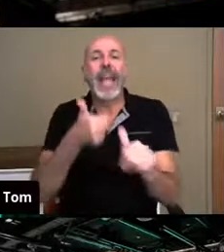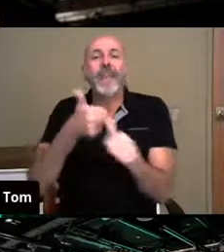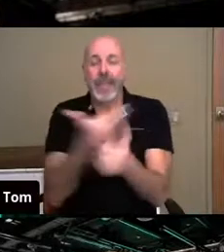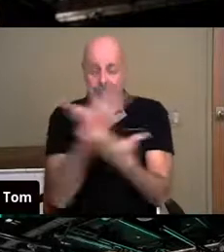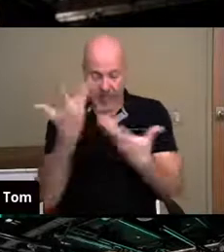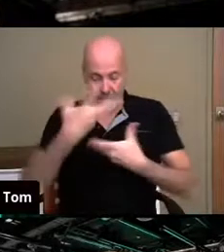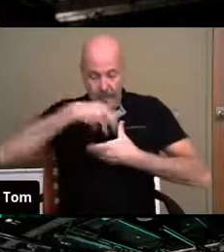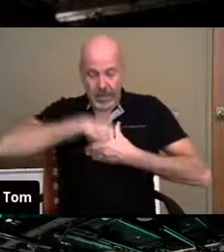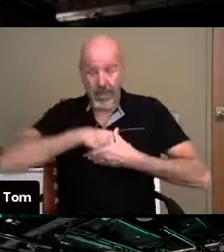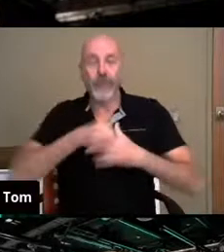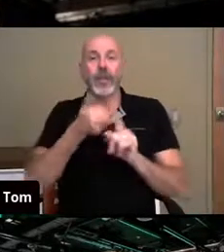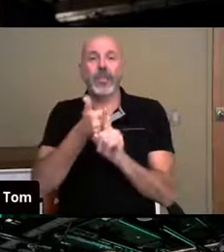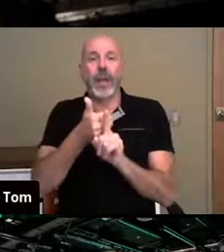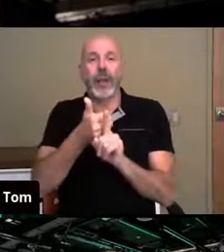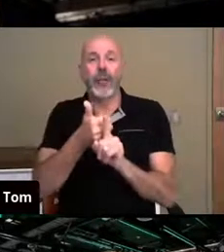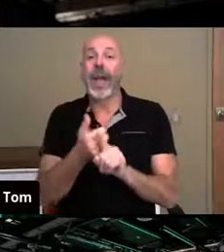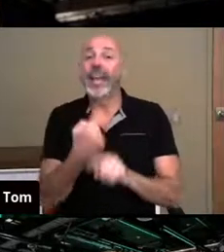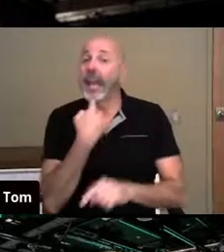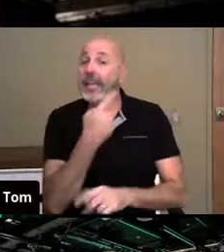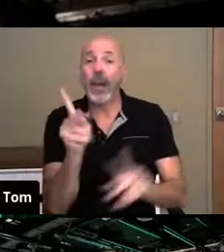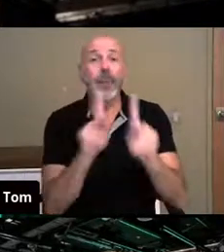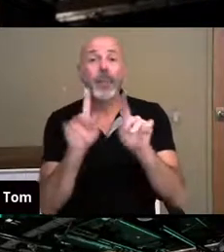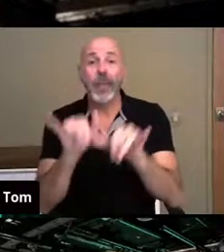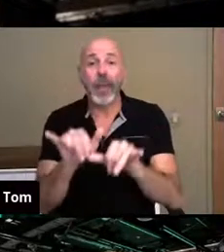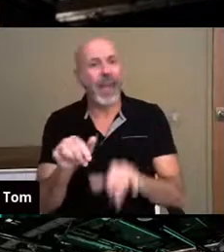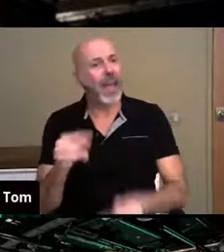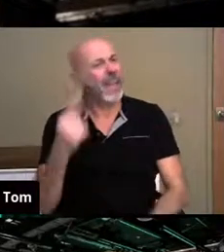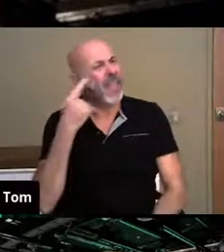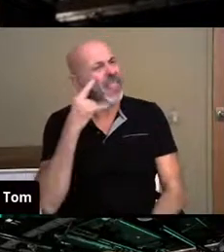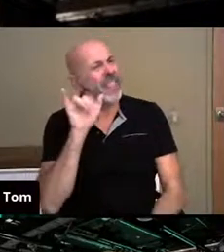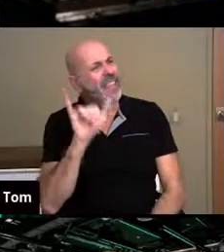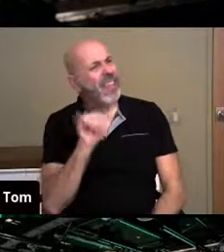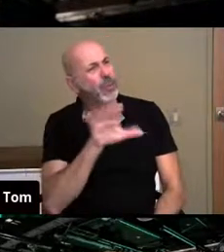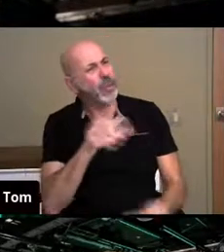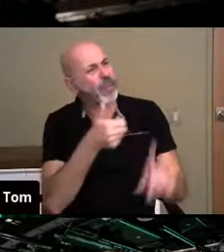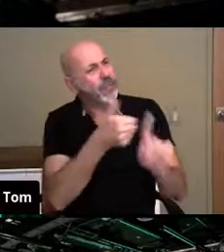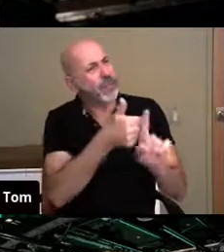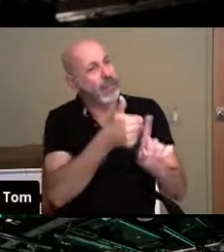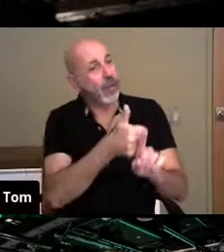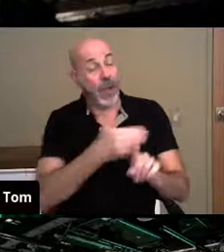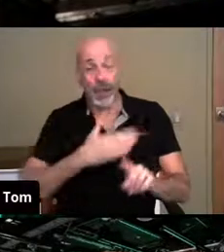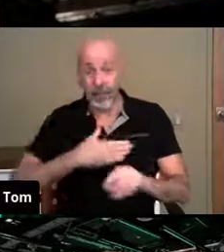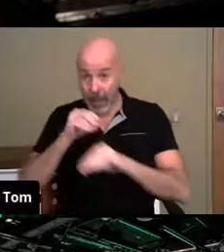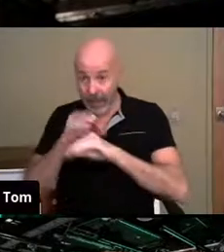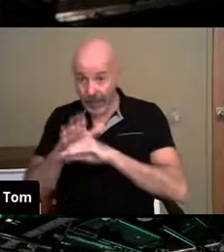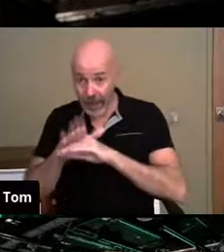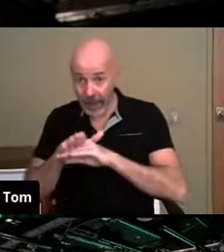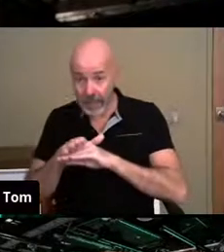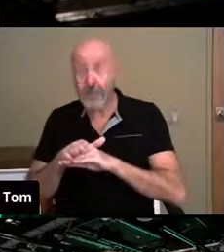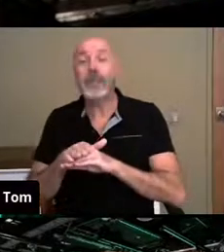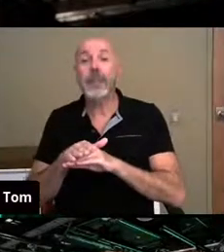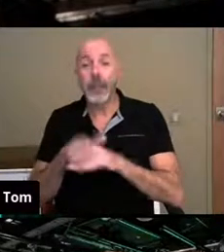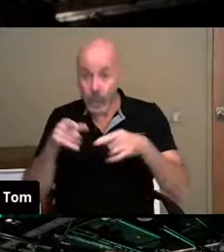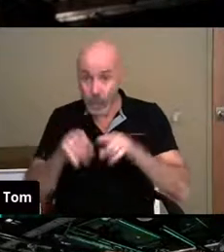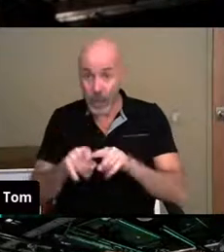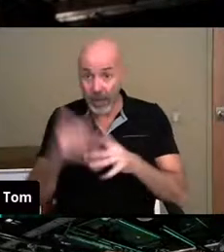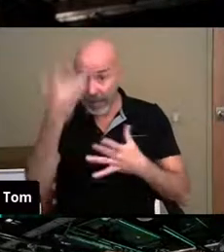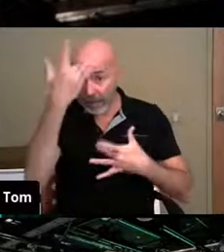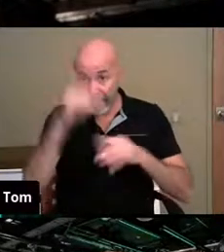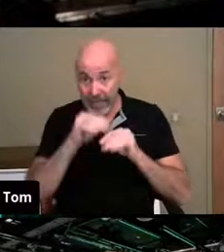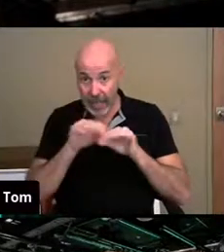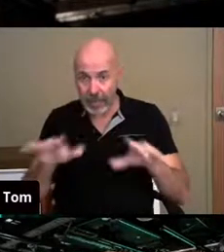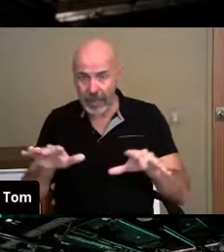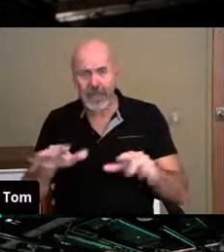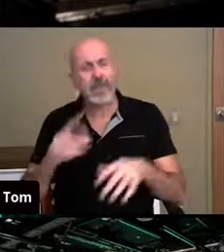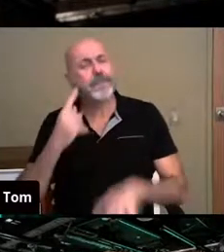yourself. And that's what I tell people. And that's what it sounds like you did for you. And that's what my advice is for people during, especially this pandemic, is sort